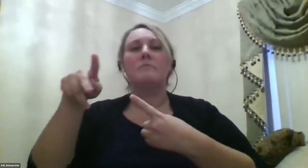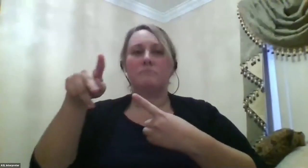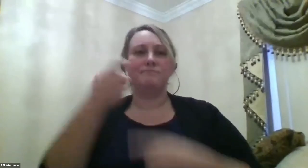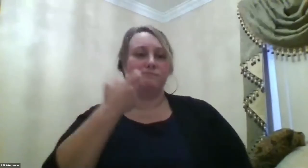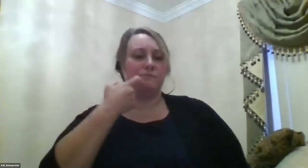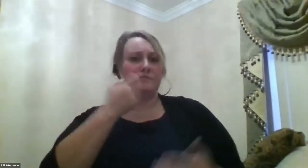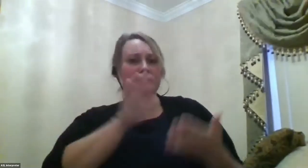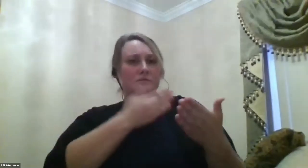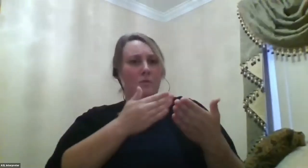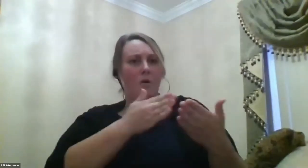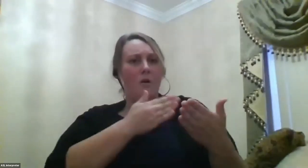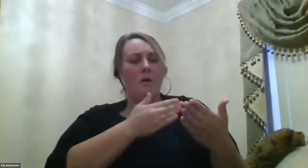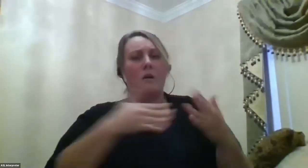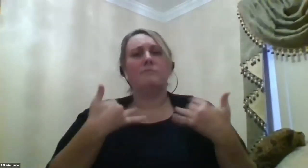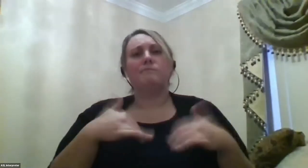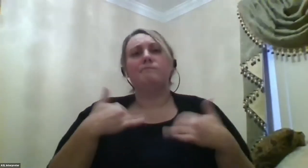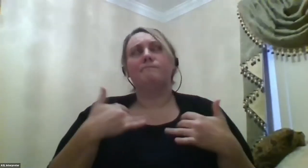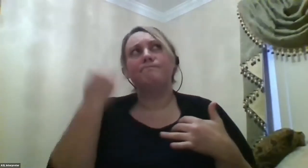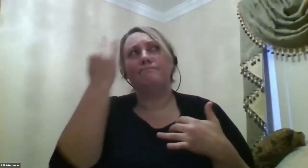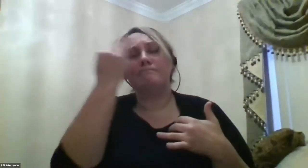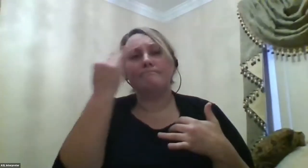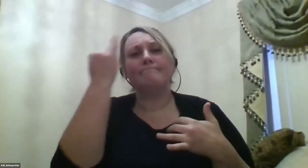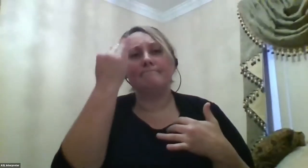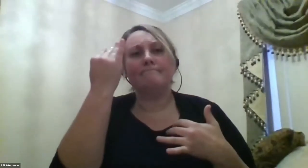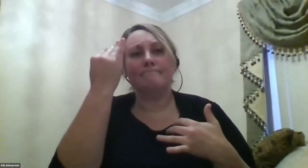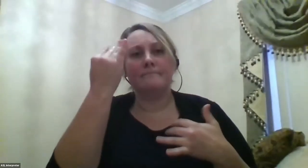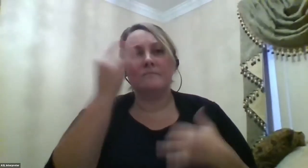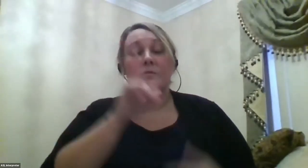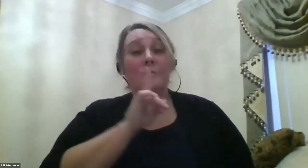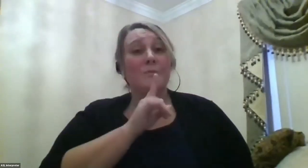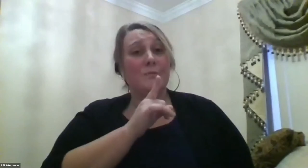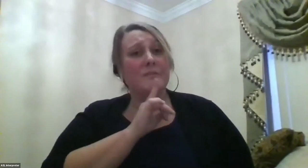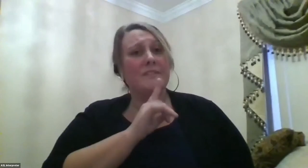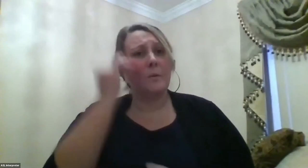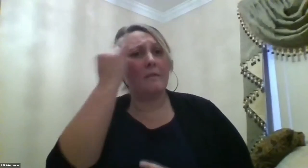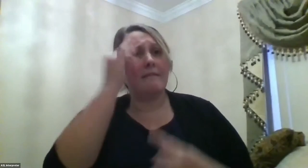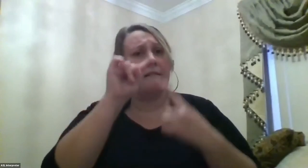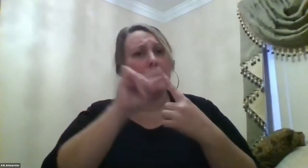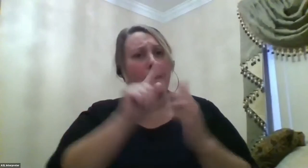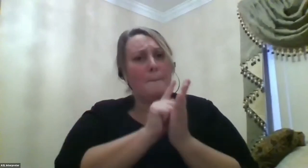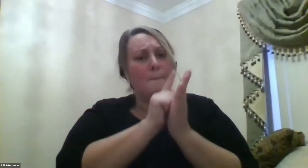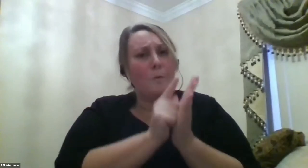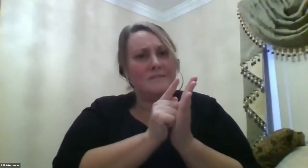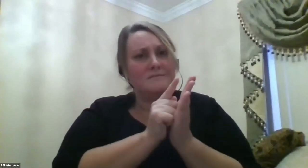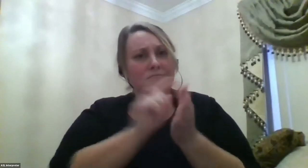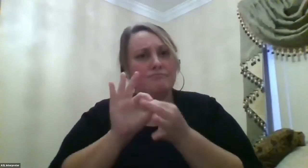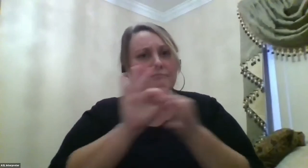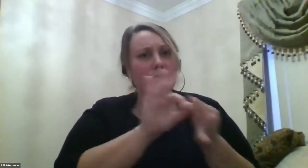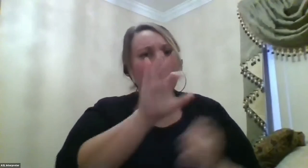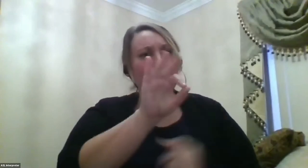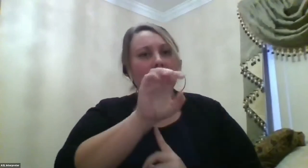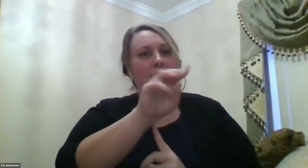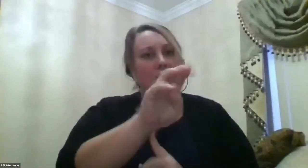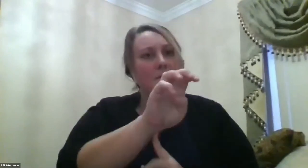actually sort of pulling out these moments that have always been there to identify a concurrent arc,